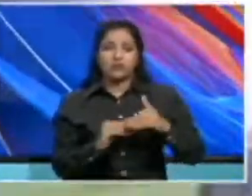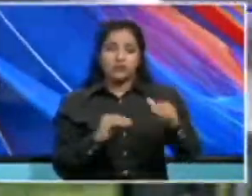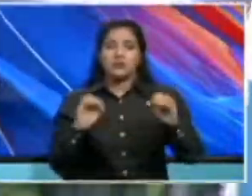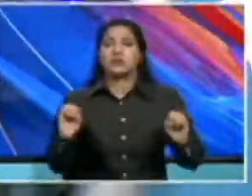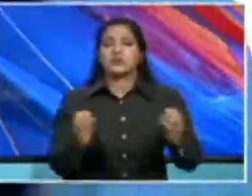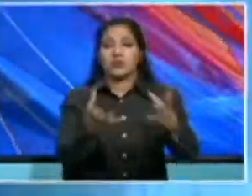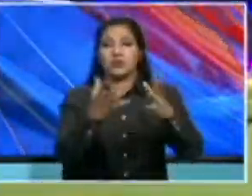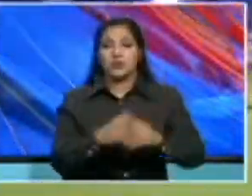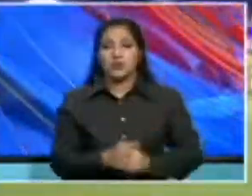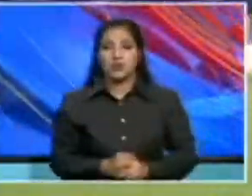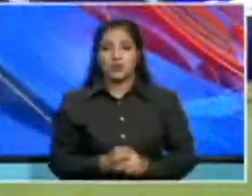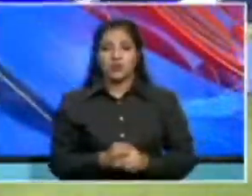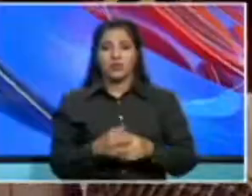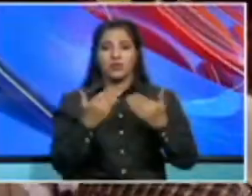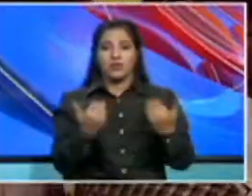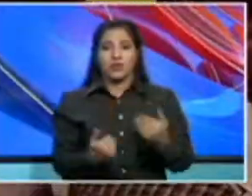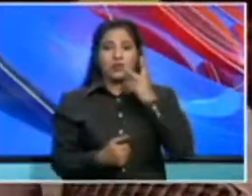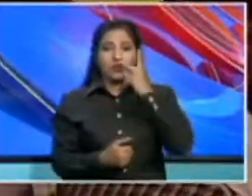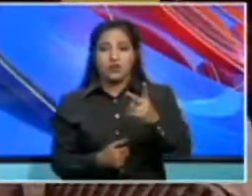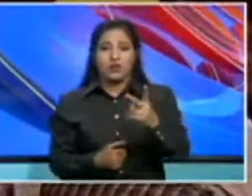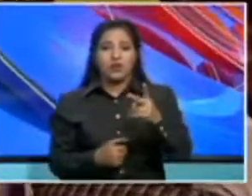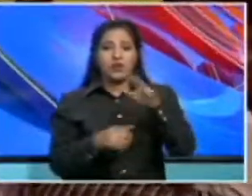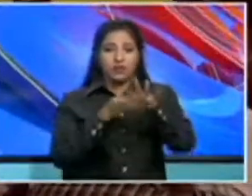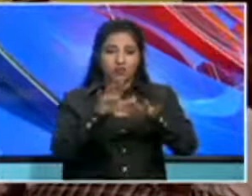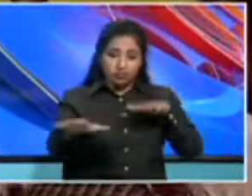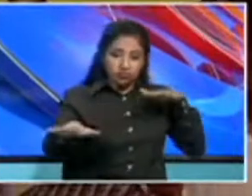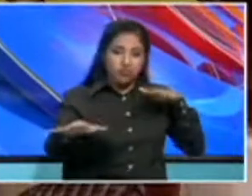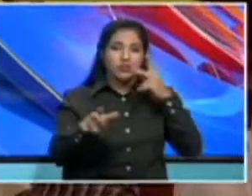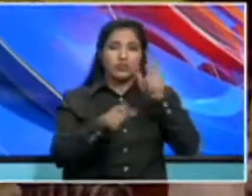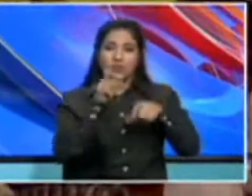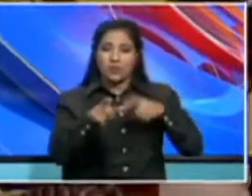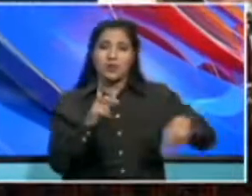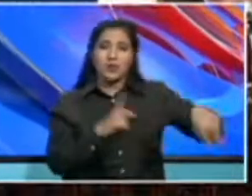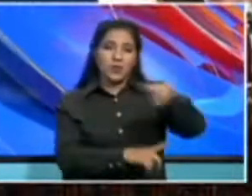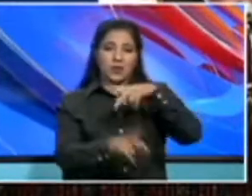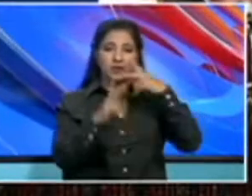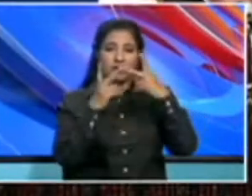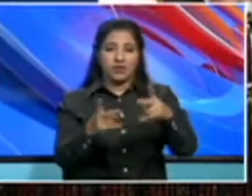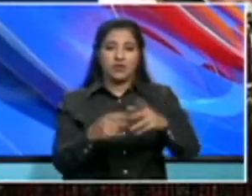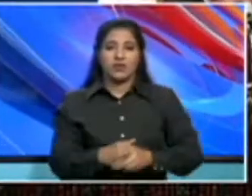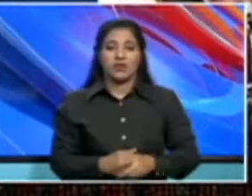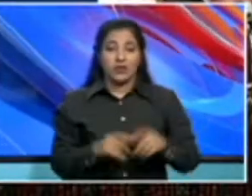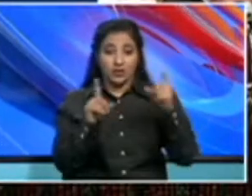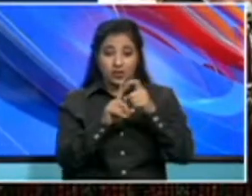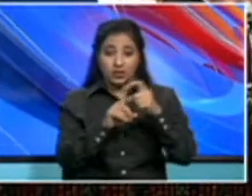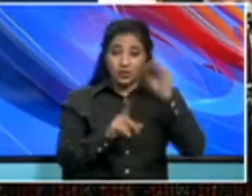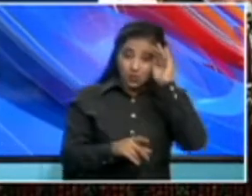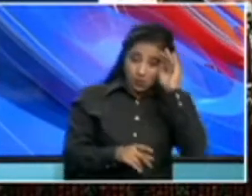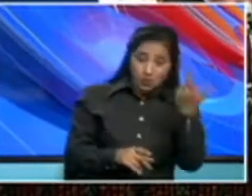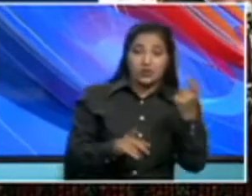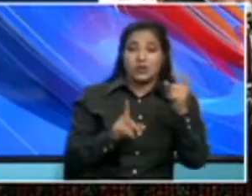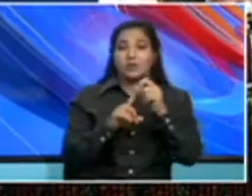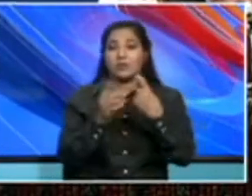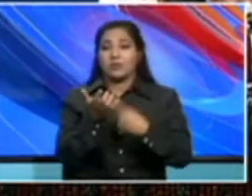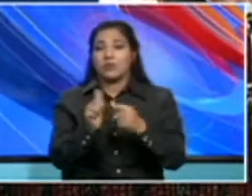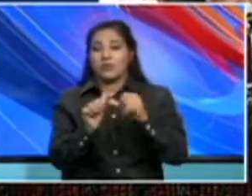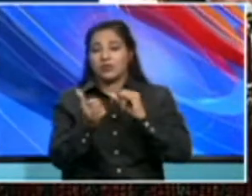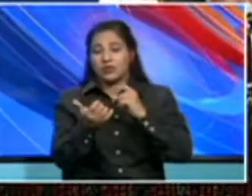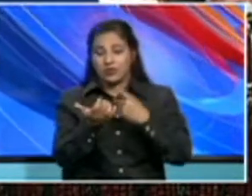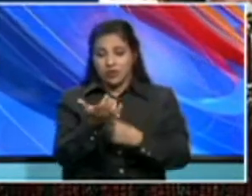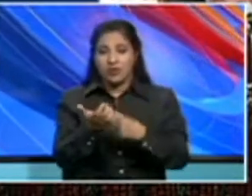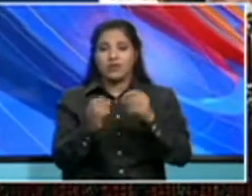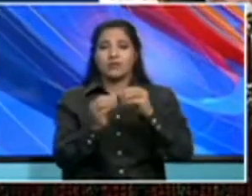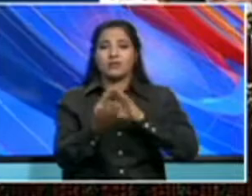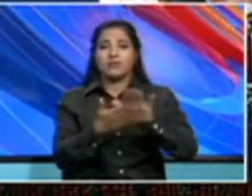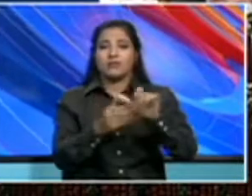start. But remember, this is the opening ceremony you're watching live and exclusively on Doordarshan and Prasar Bharati network, television and